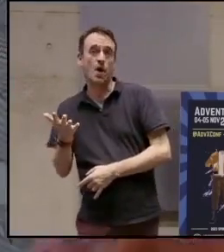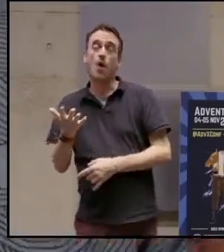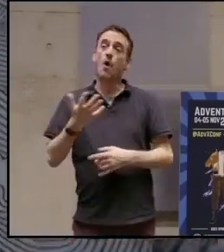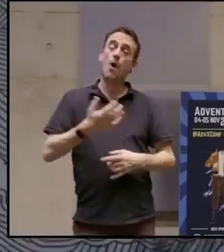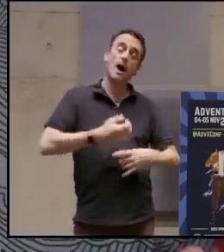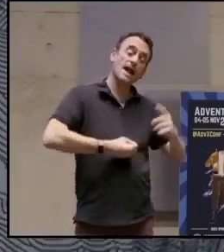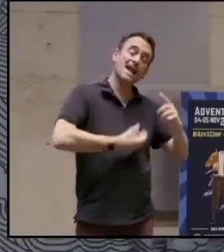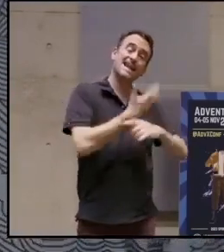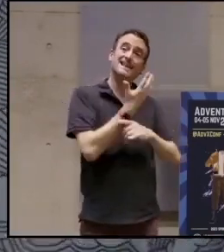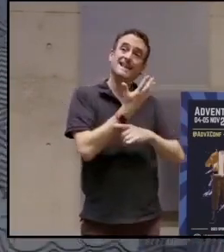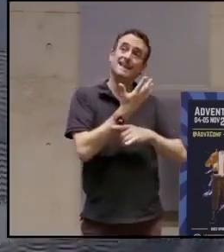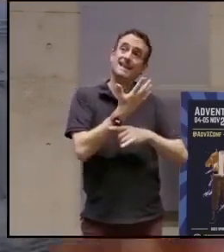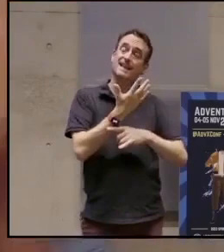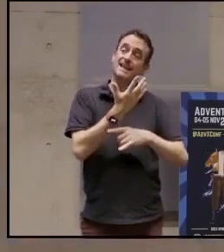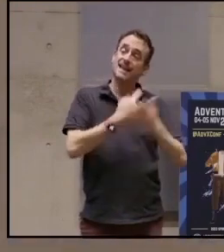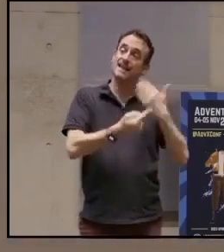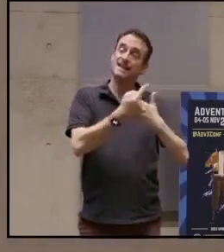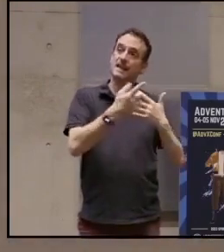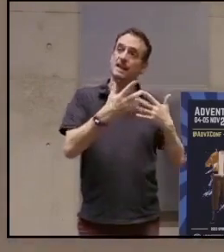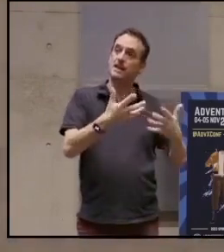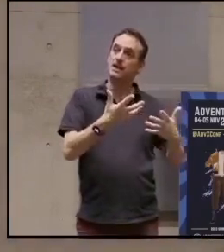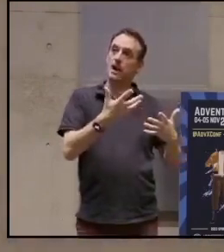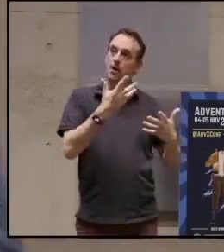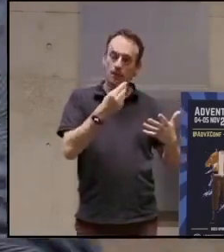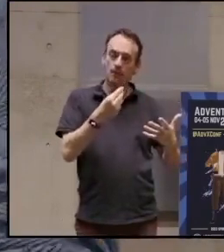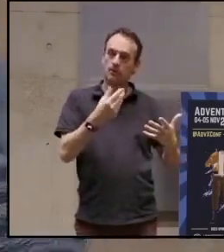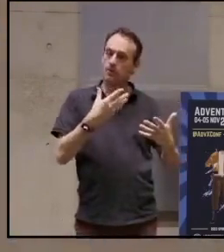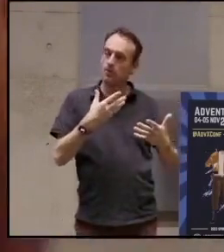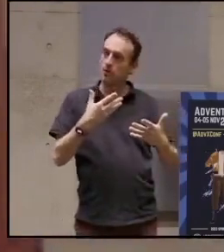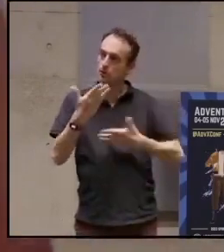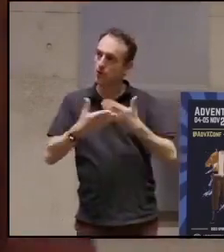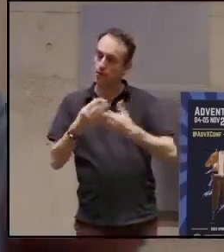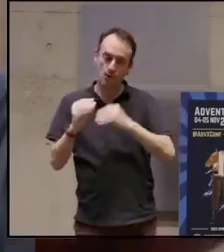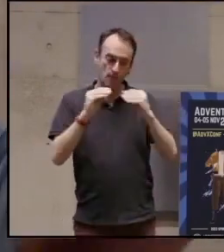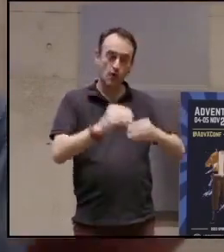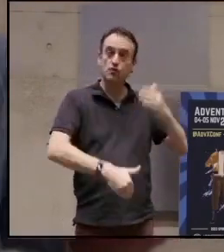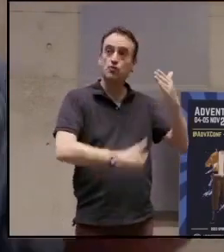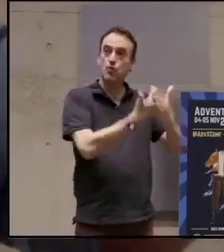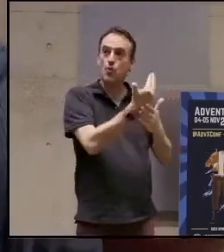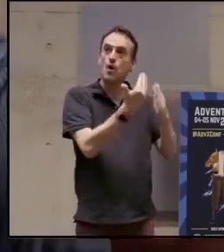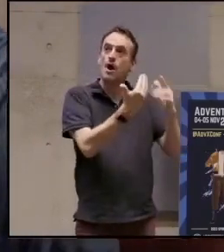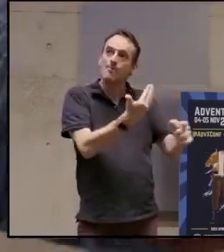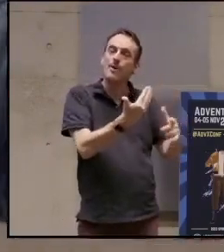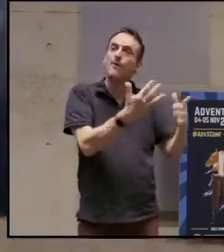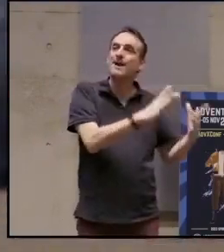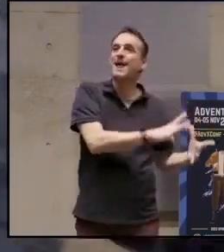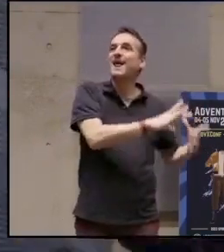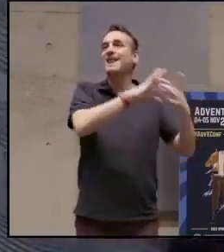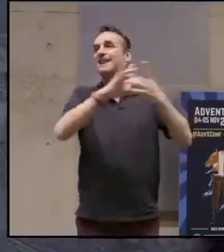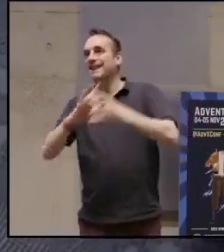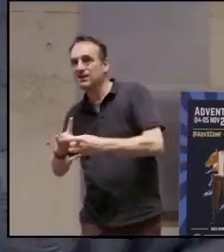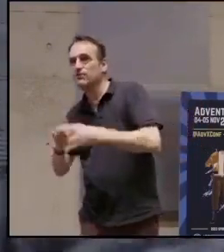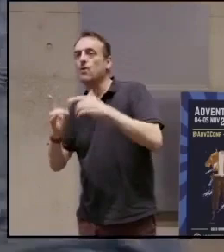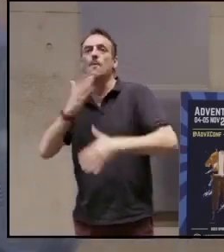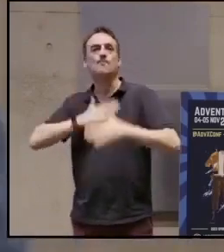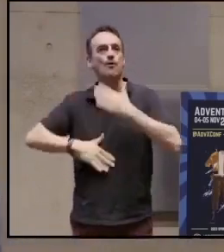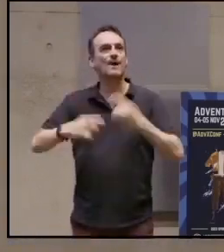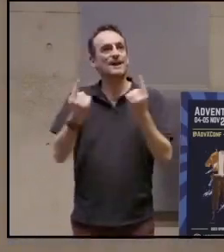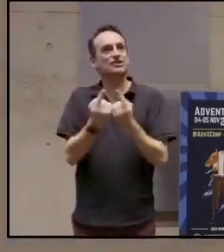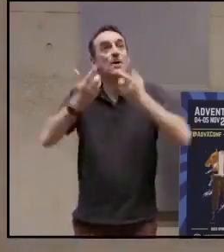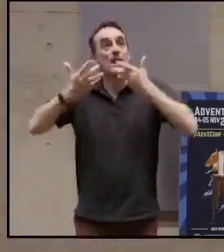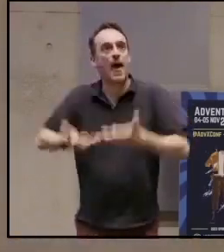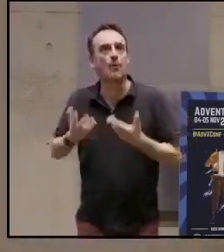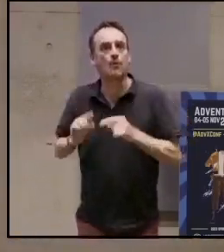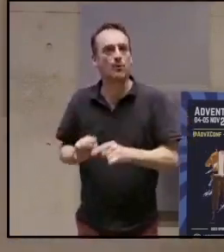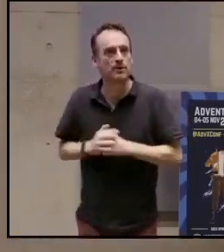often move our story setting to something new, but we still tie it to the specific moral concerns of the present moment. And by the way, there